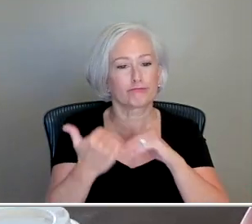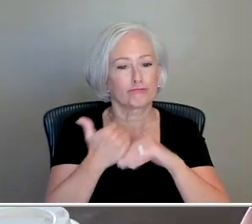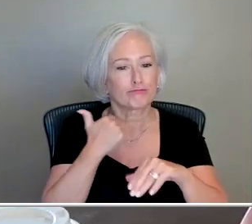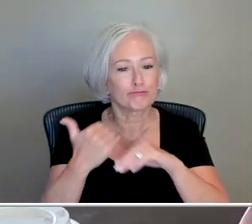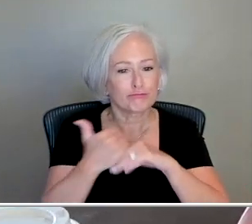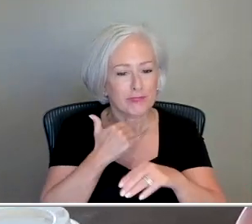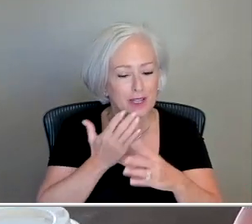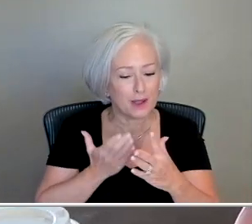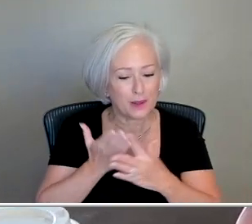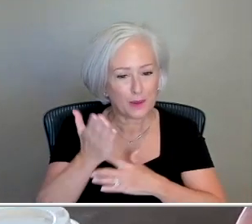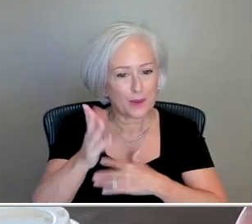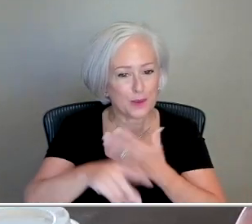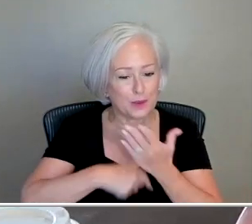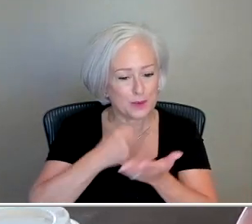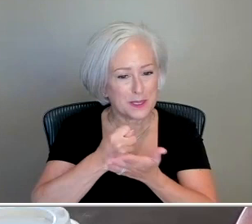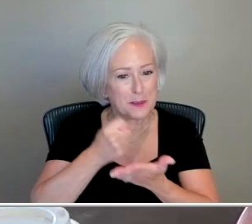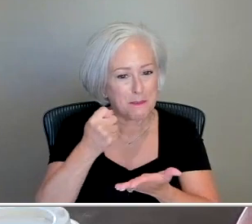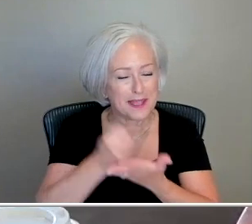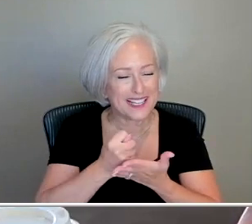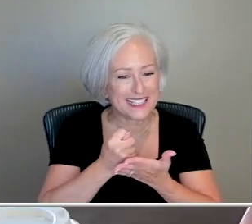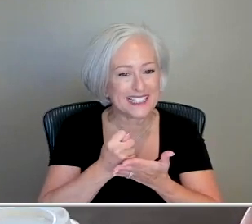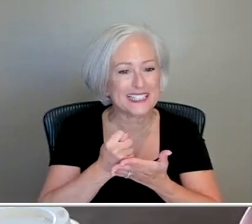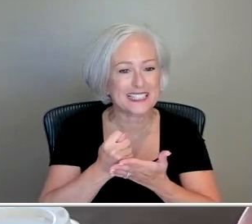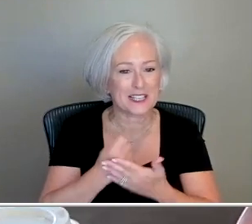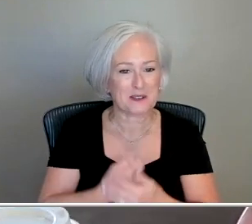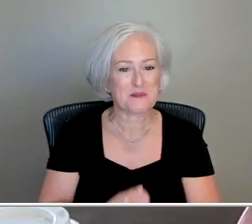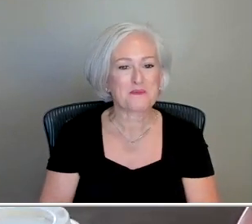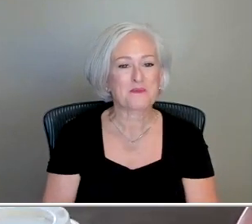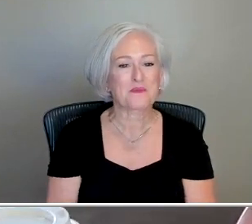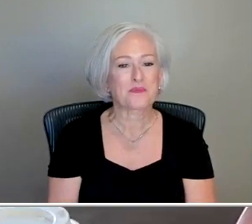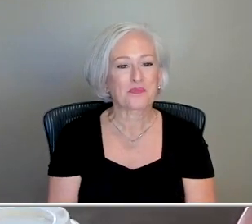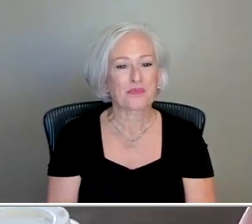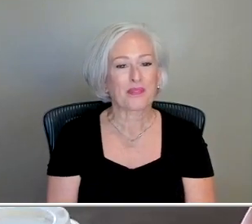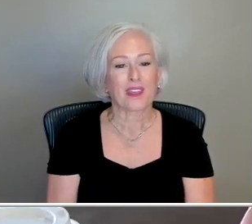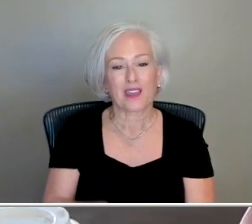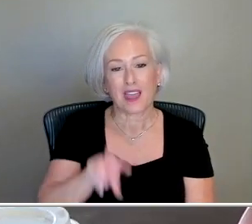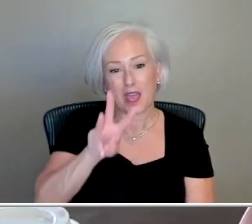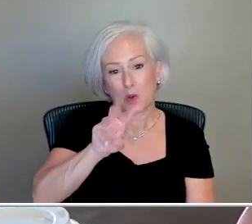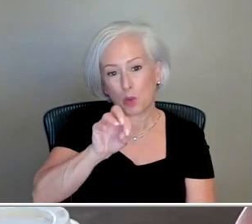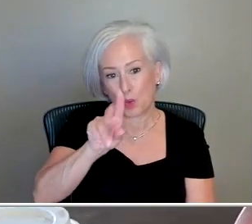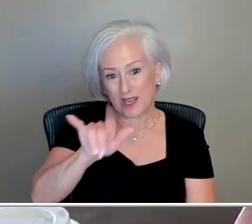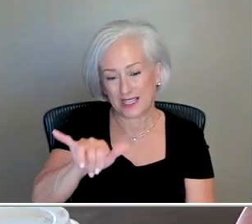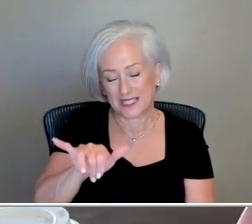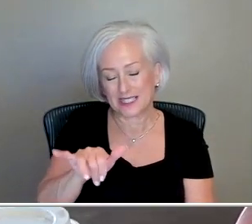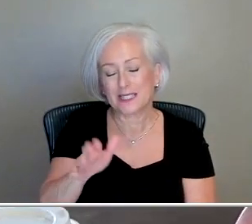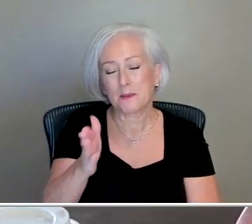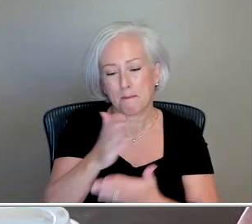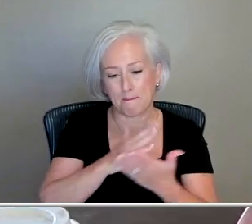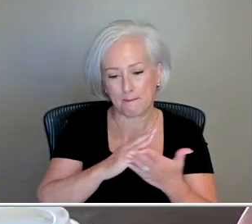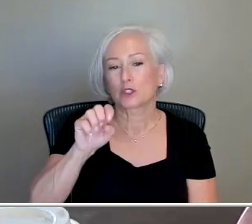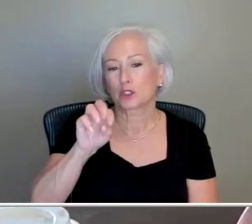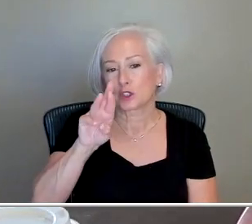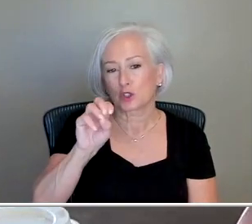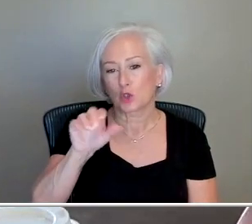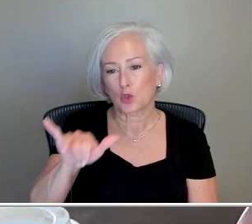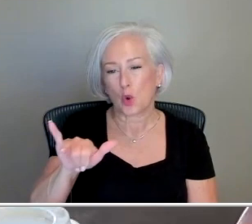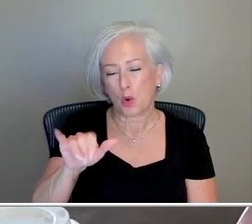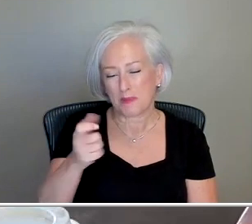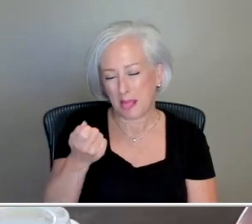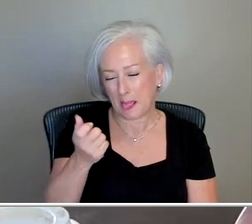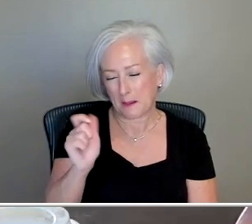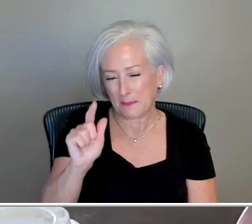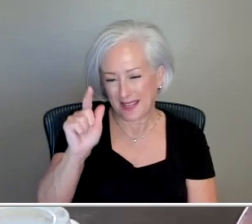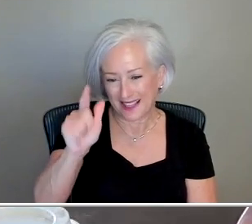here in a minute, but Wendy was part of my support team, and then Stormy came a little bit later, and I've had Wendy and